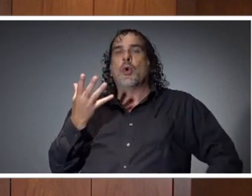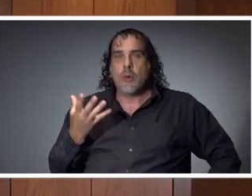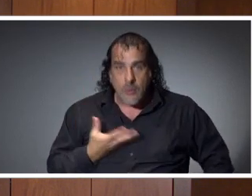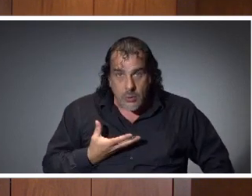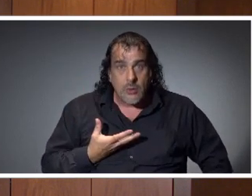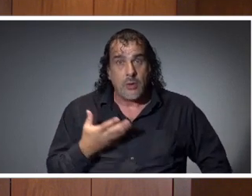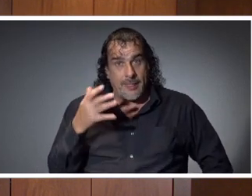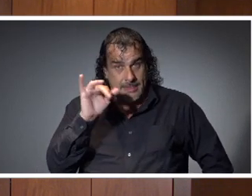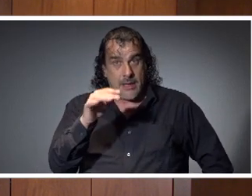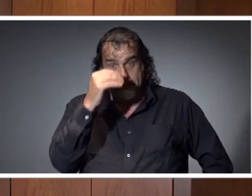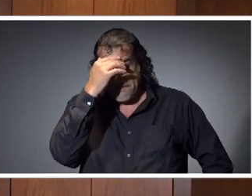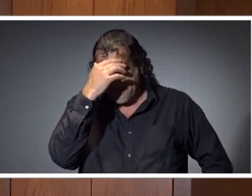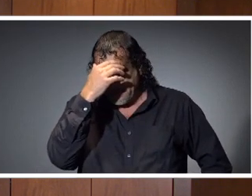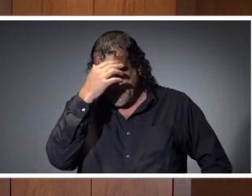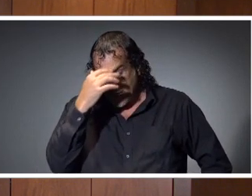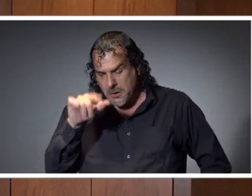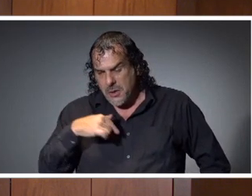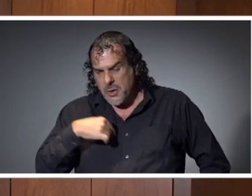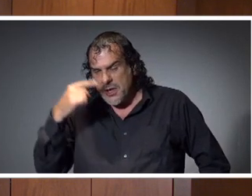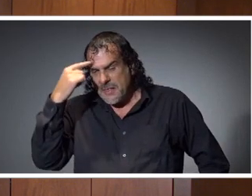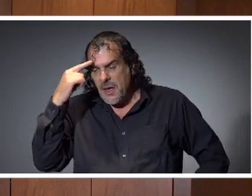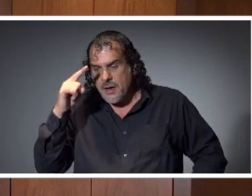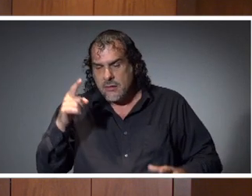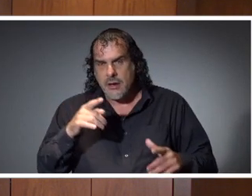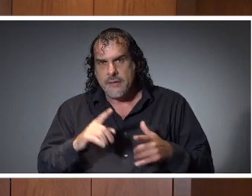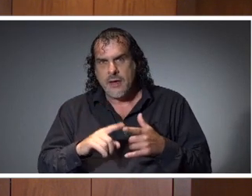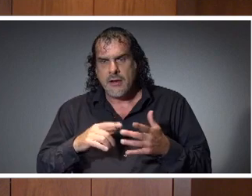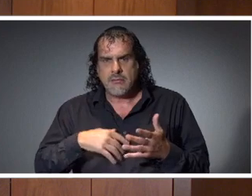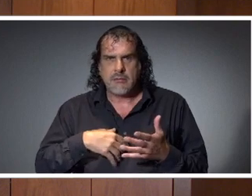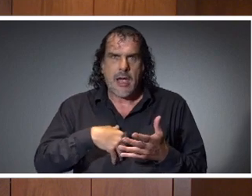They appear to be from external